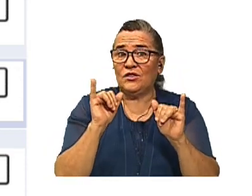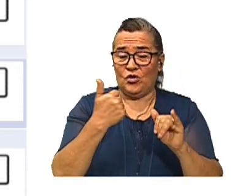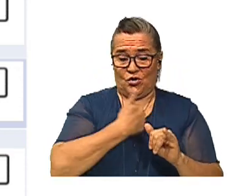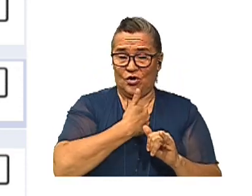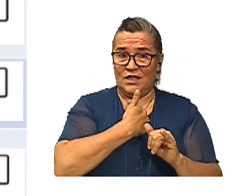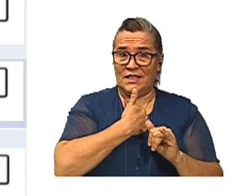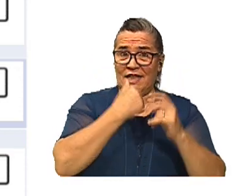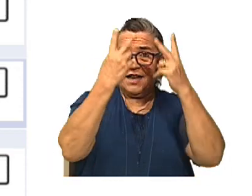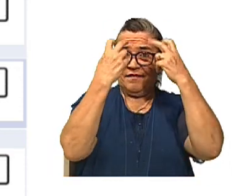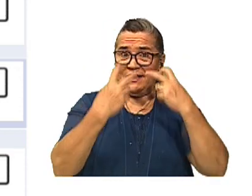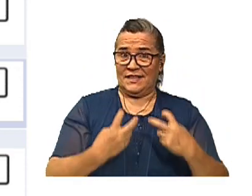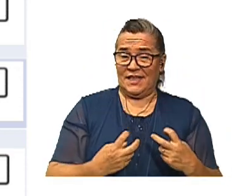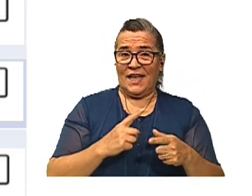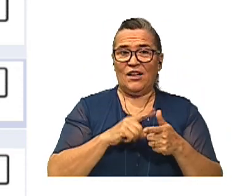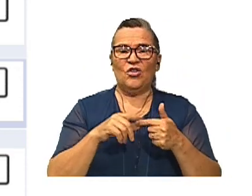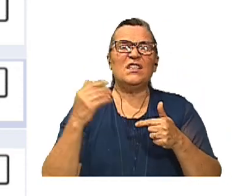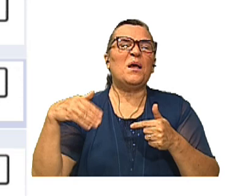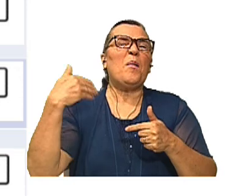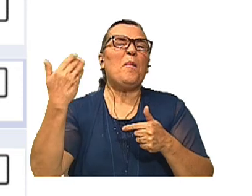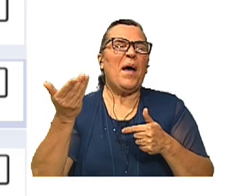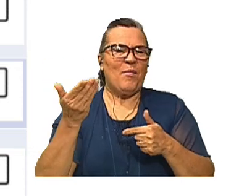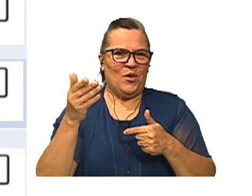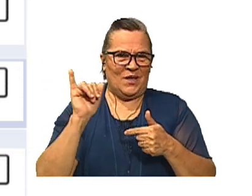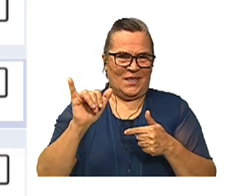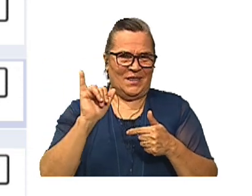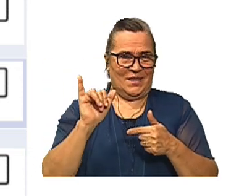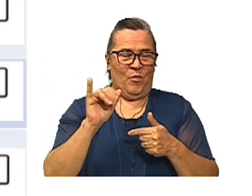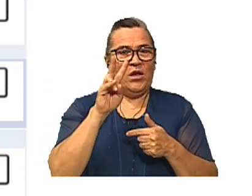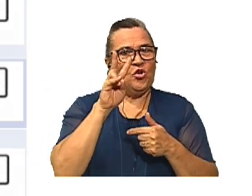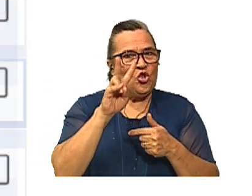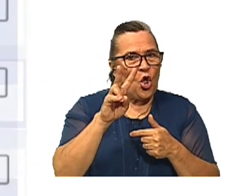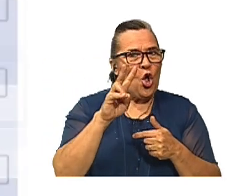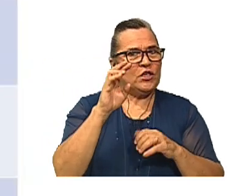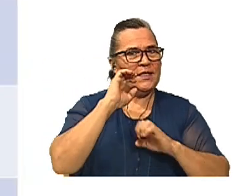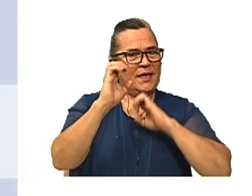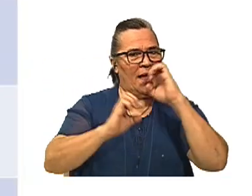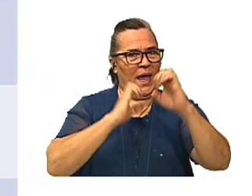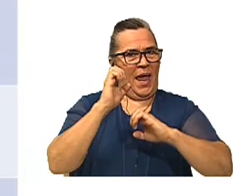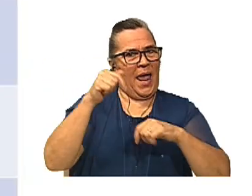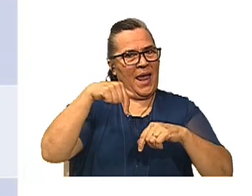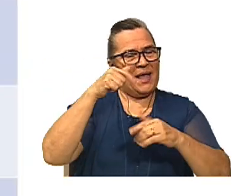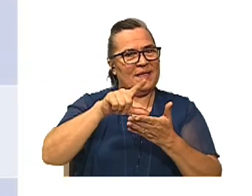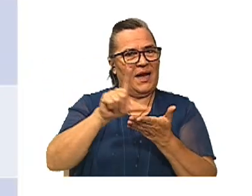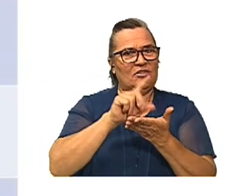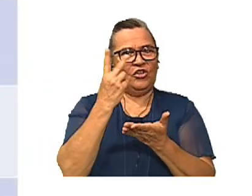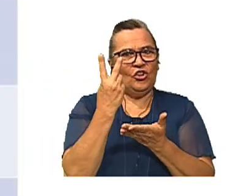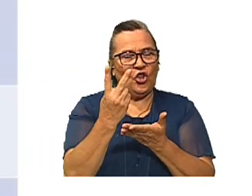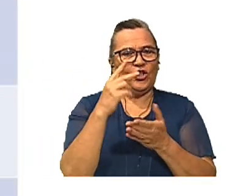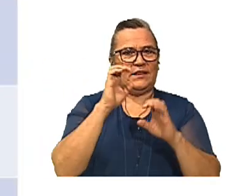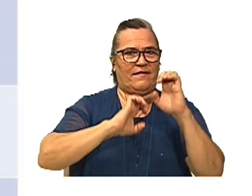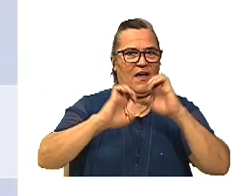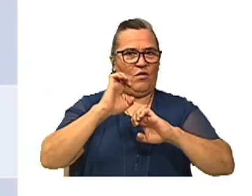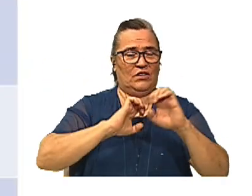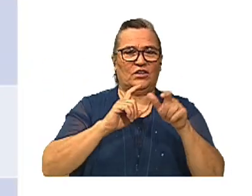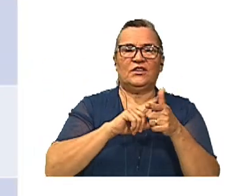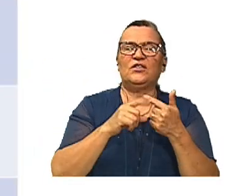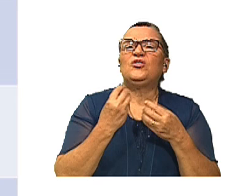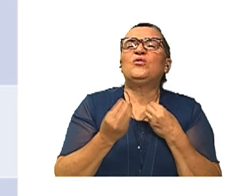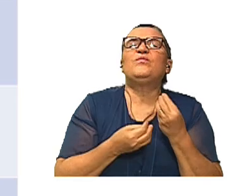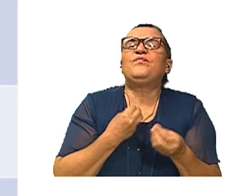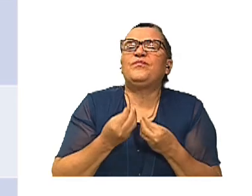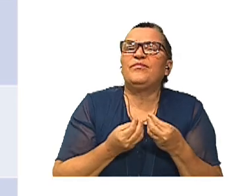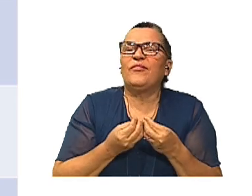self-assessment, let's go to the next one, because we're going to do 2 evaluations in each lesson. Okay, I'm going to read